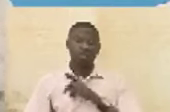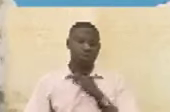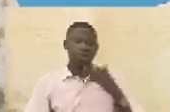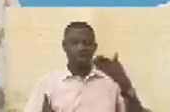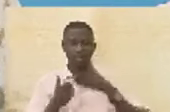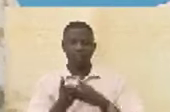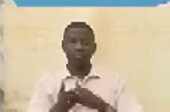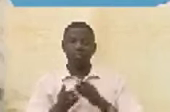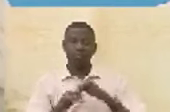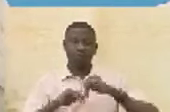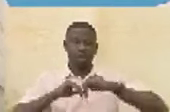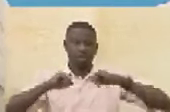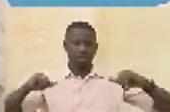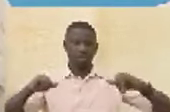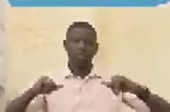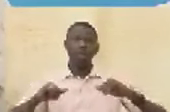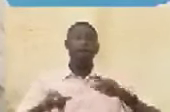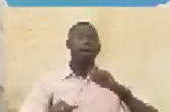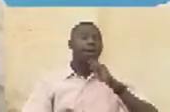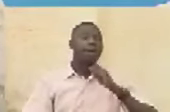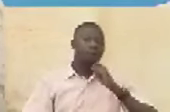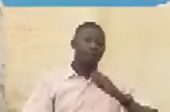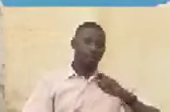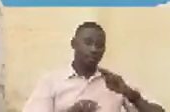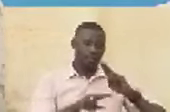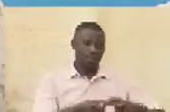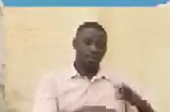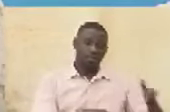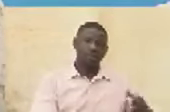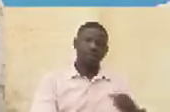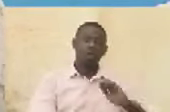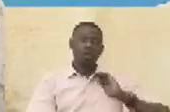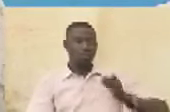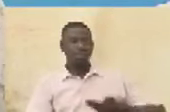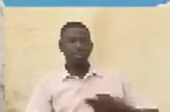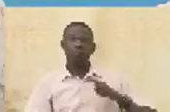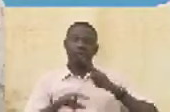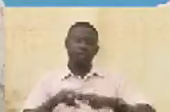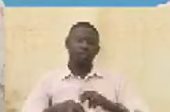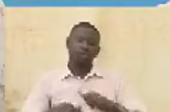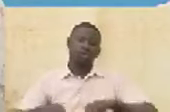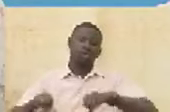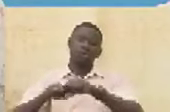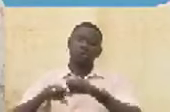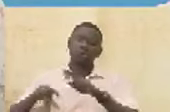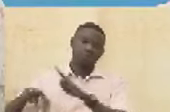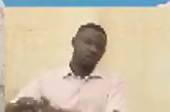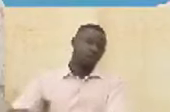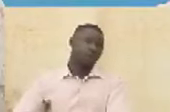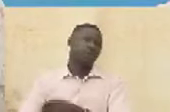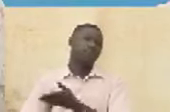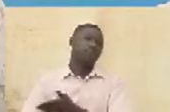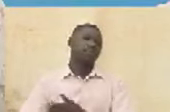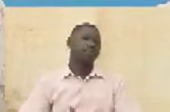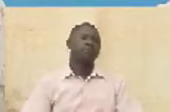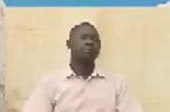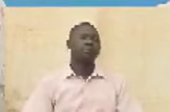arrived there, we were separated. Men were made to sit on the other side, the women were made to sit on the other